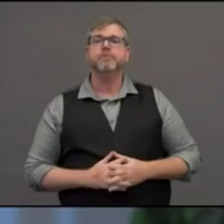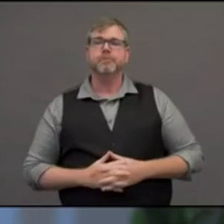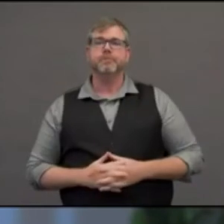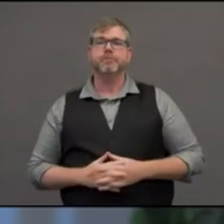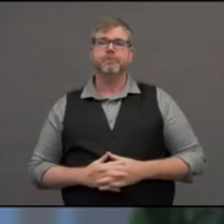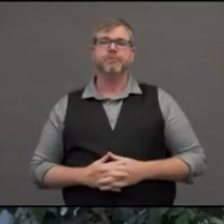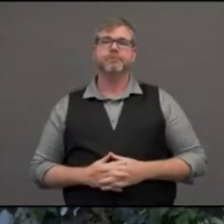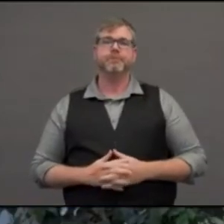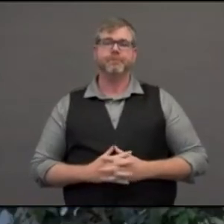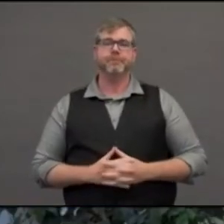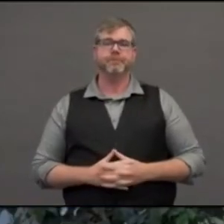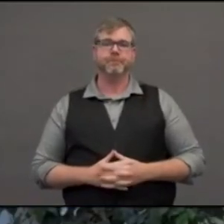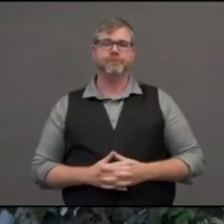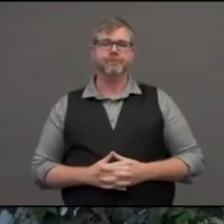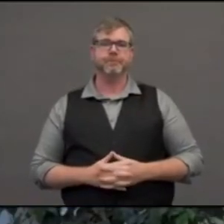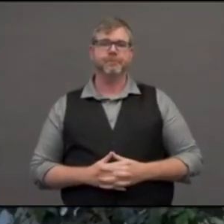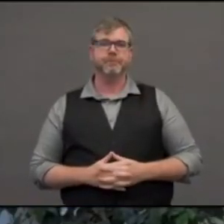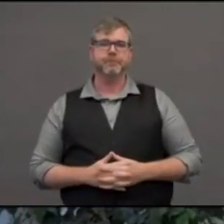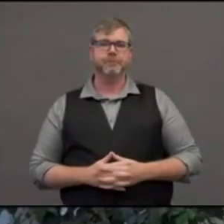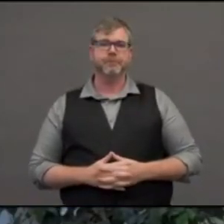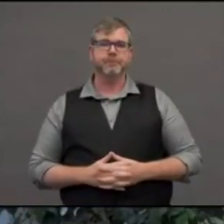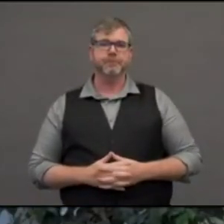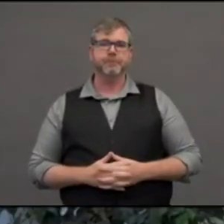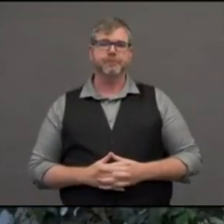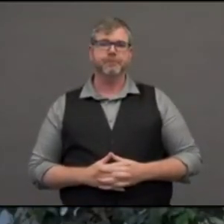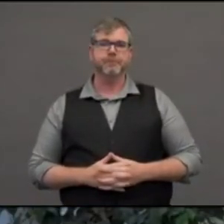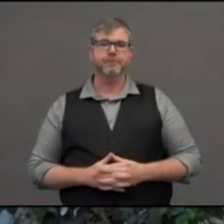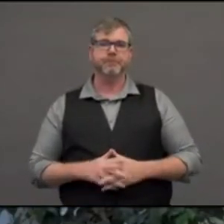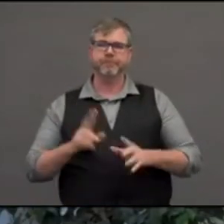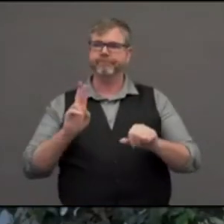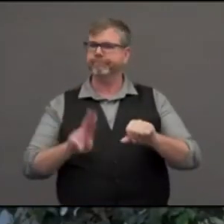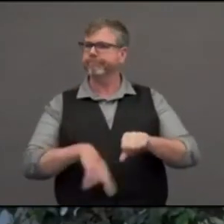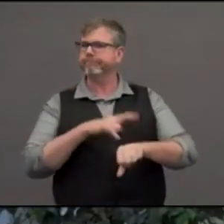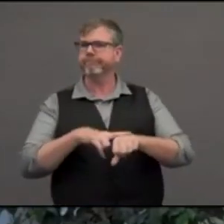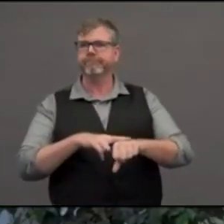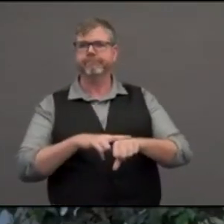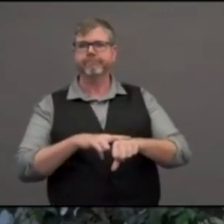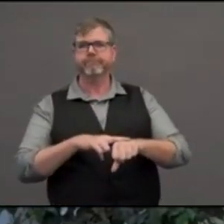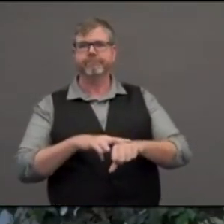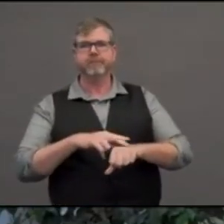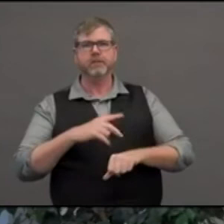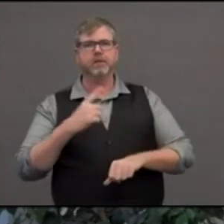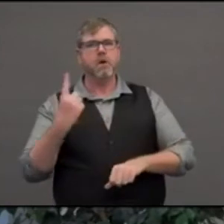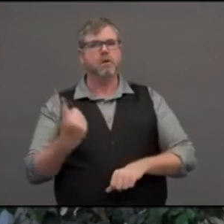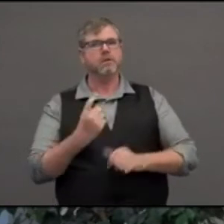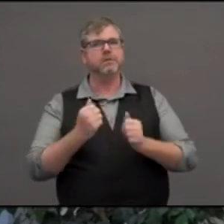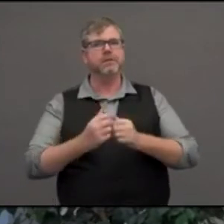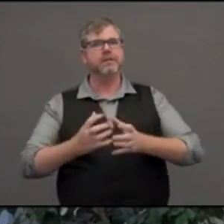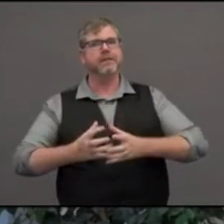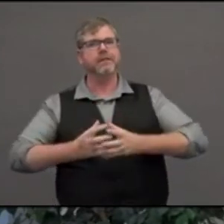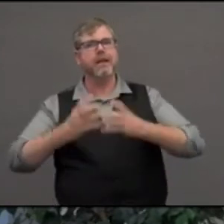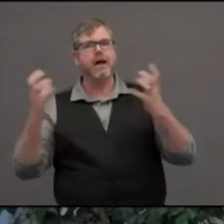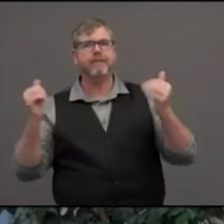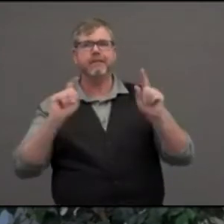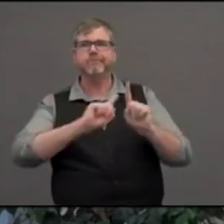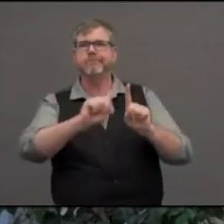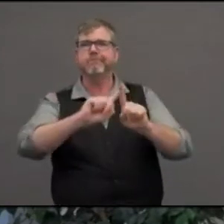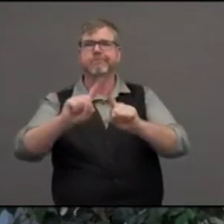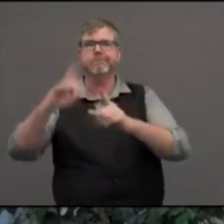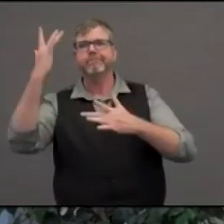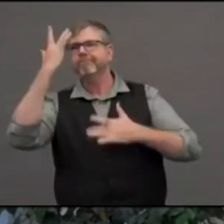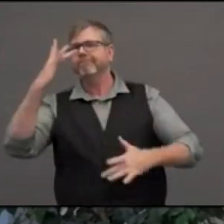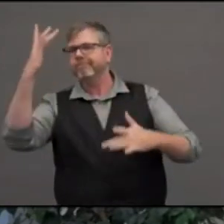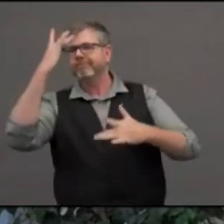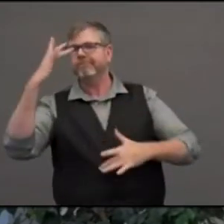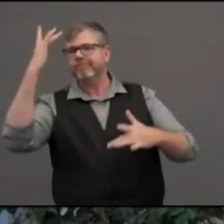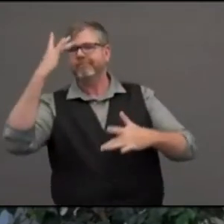that. And of course, as always, with a lot of other diseases as well, and just overall